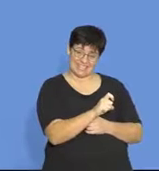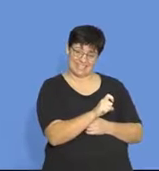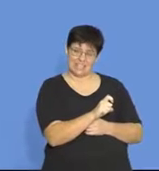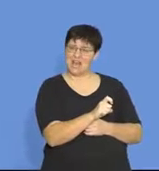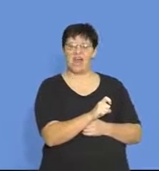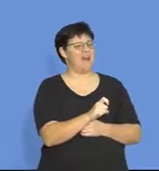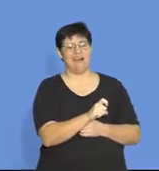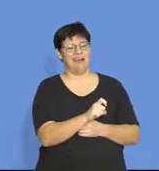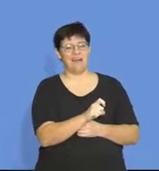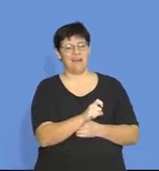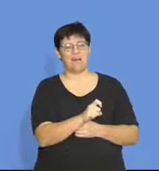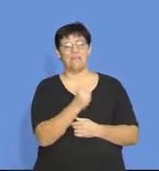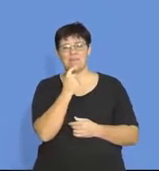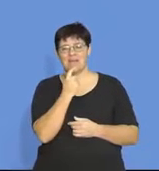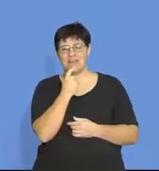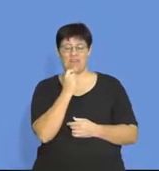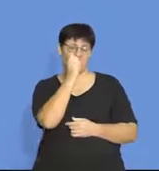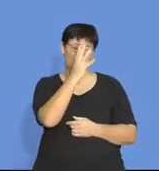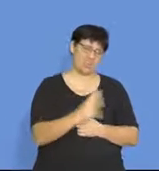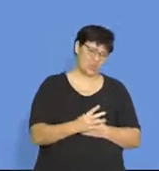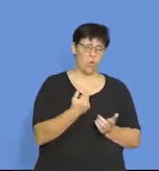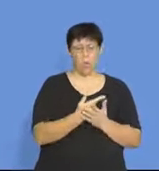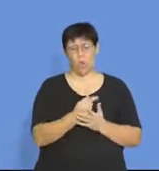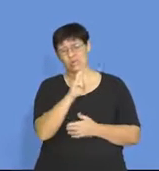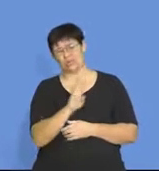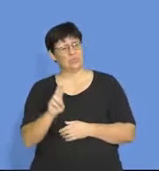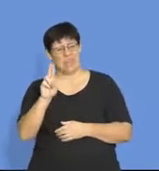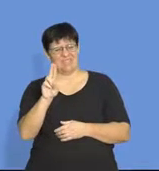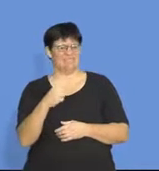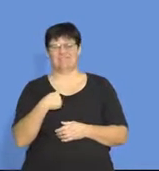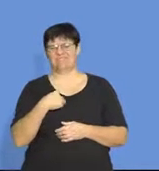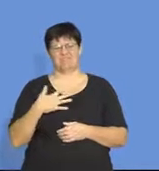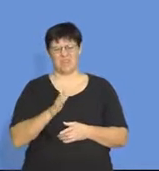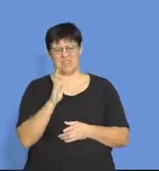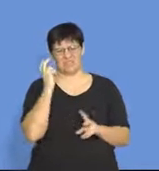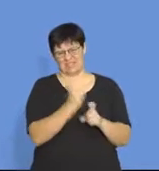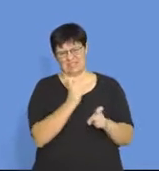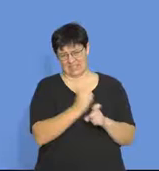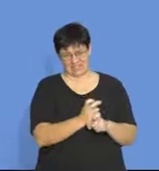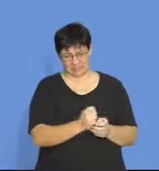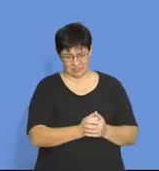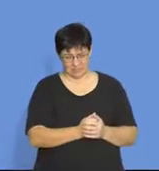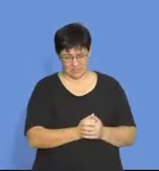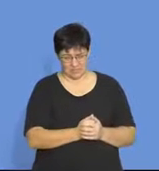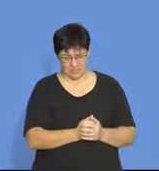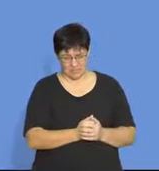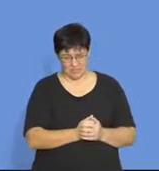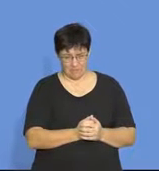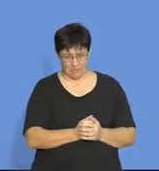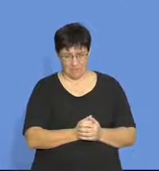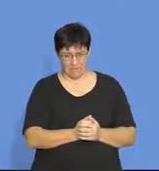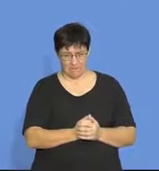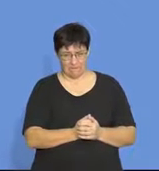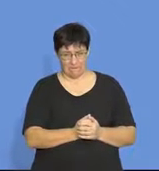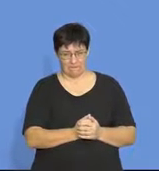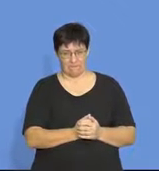subject of the formula, I will then have either a fraction or a square root that really is going to be messy for me